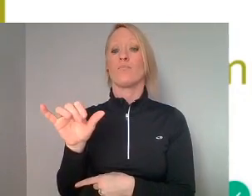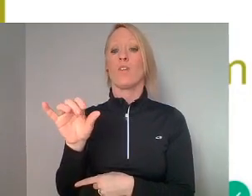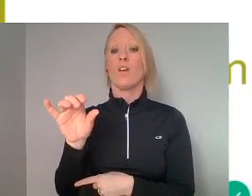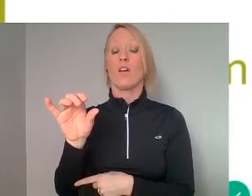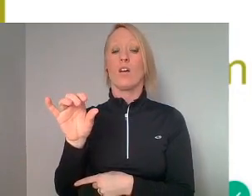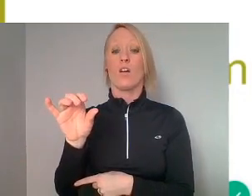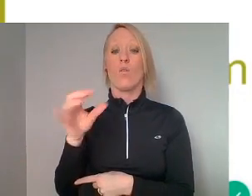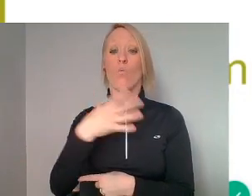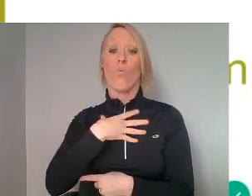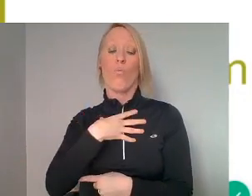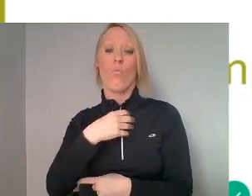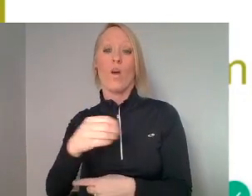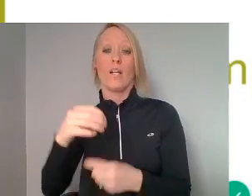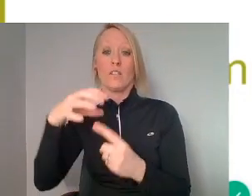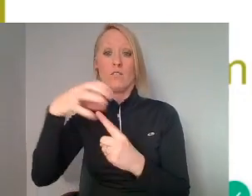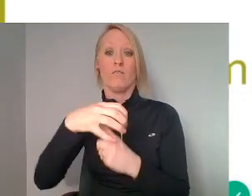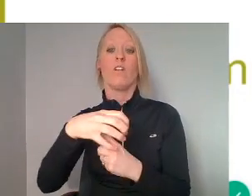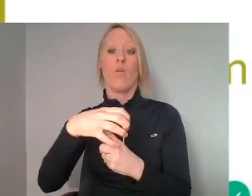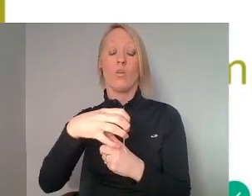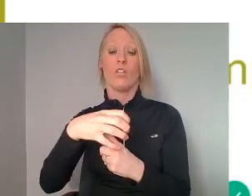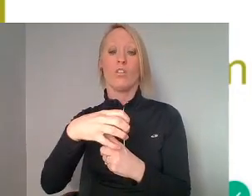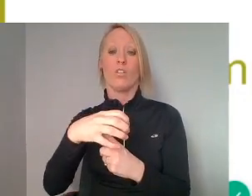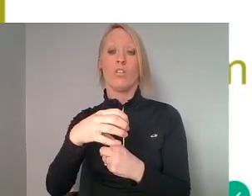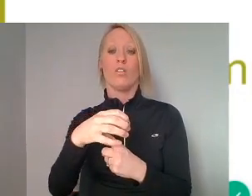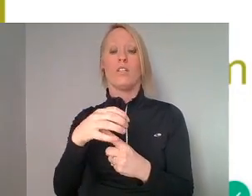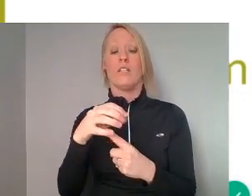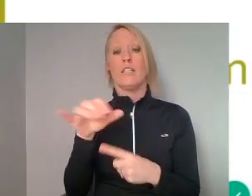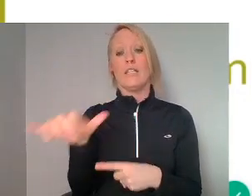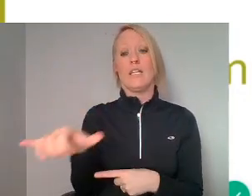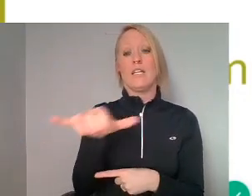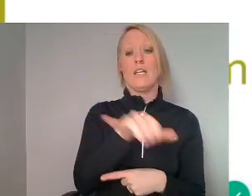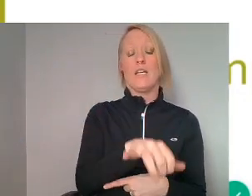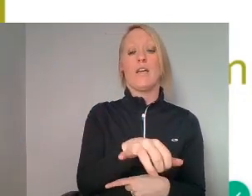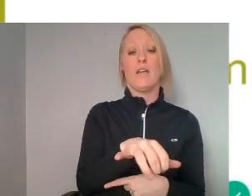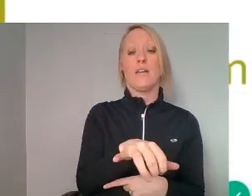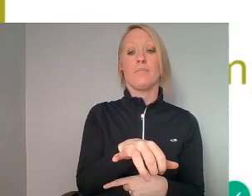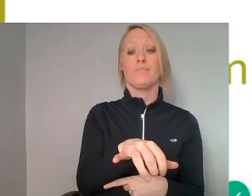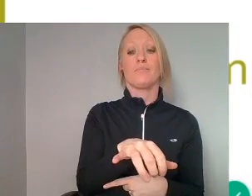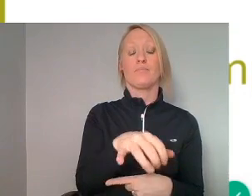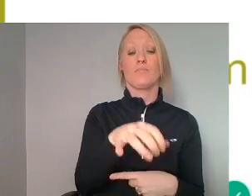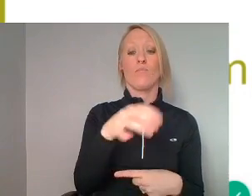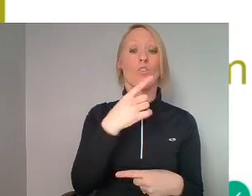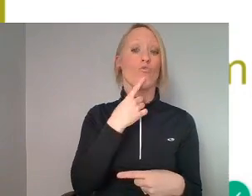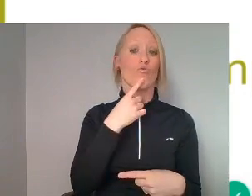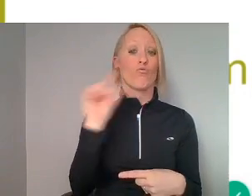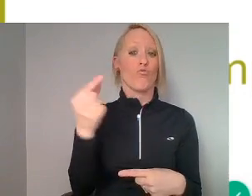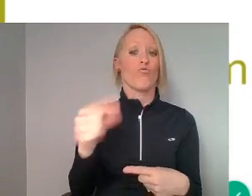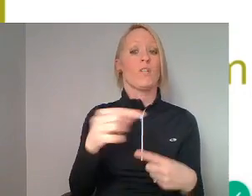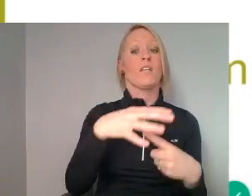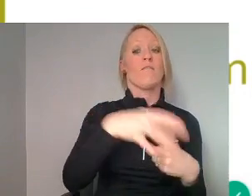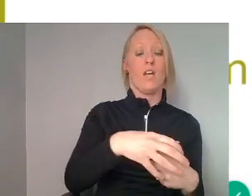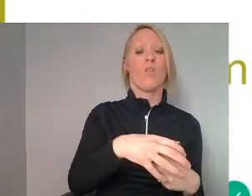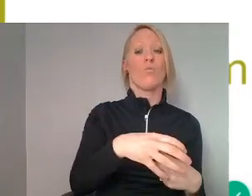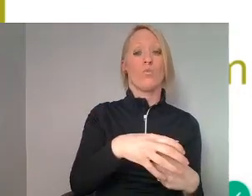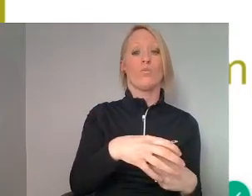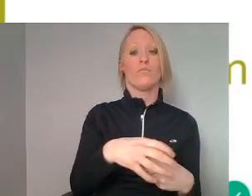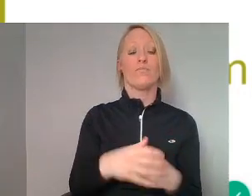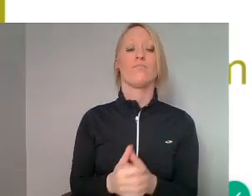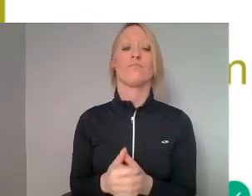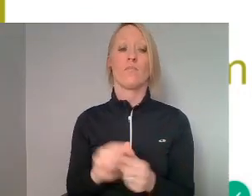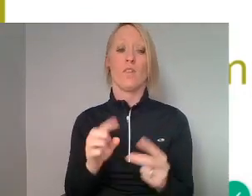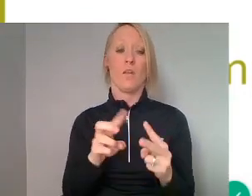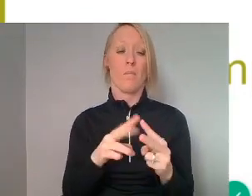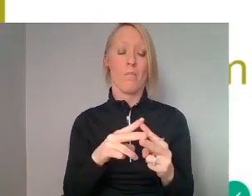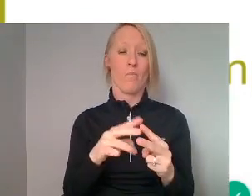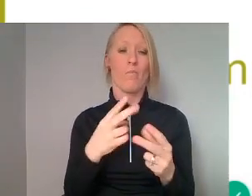high in water and low in carbohydrates. What farmers do is they cut broccoli and cauliflower before it has a